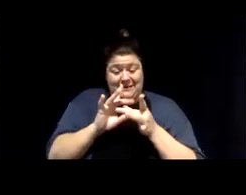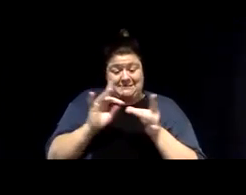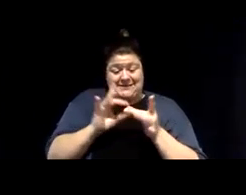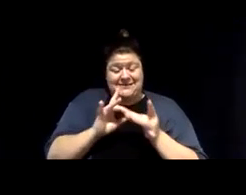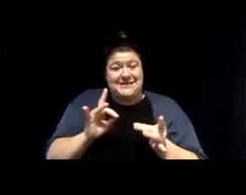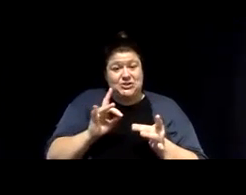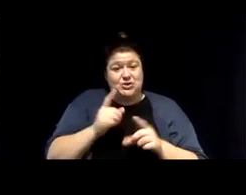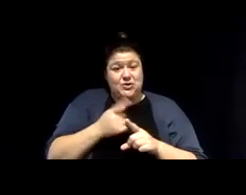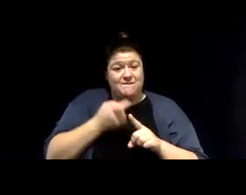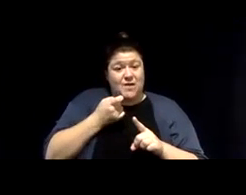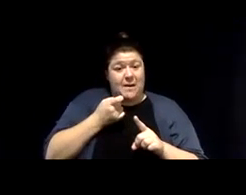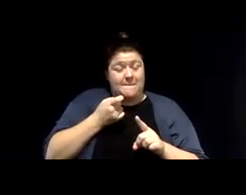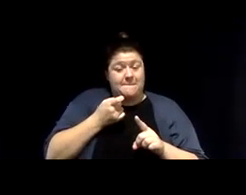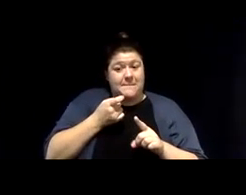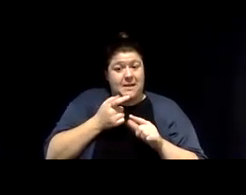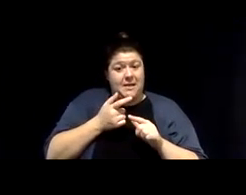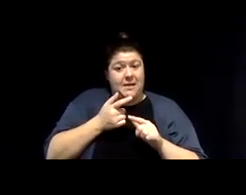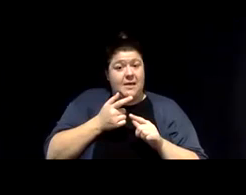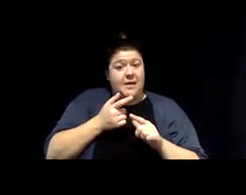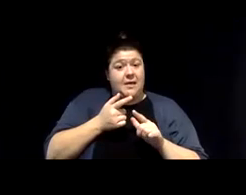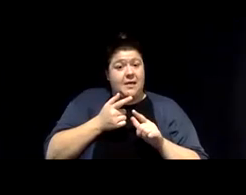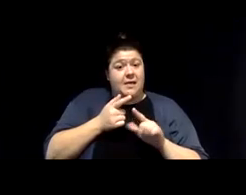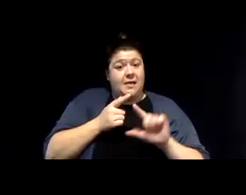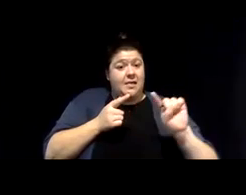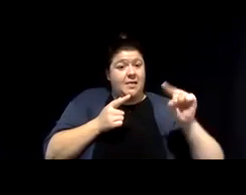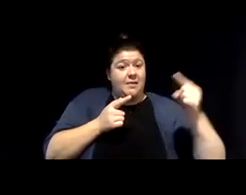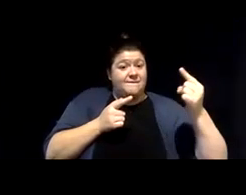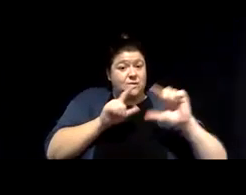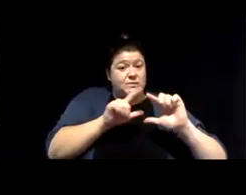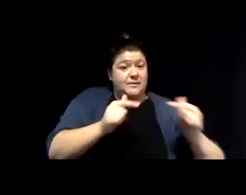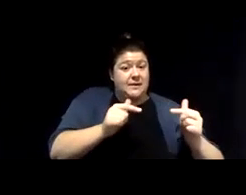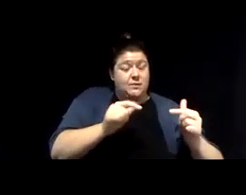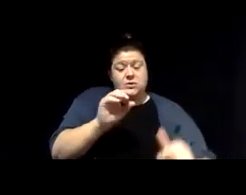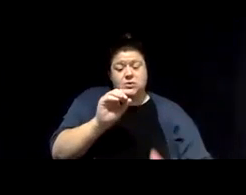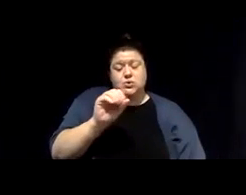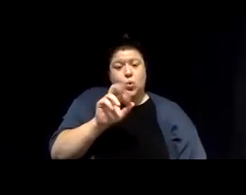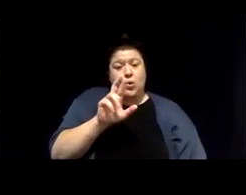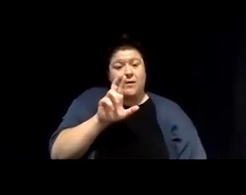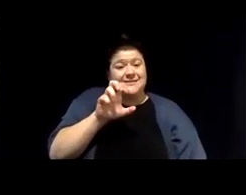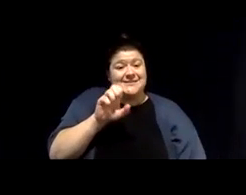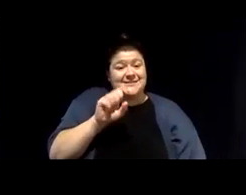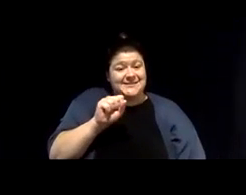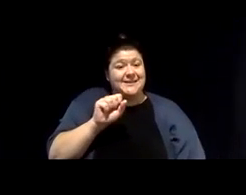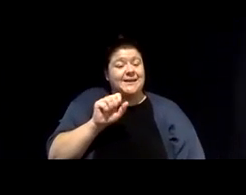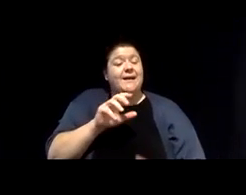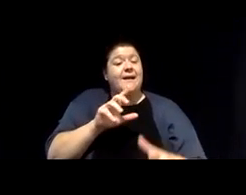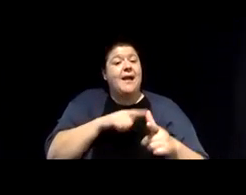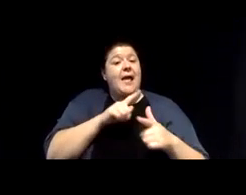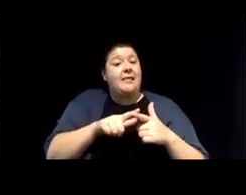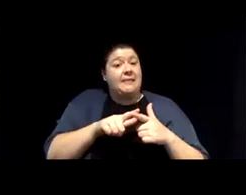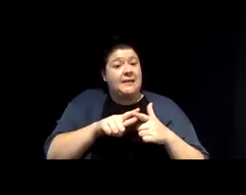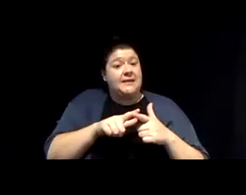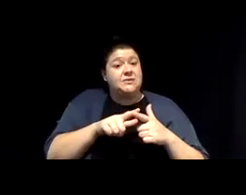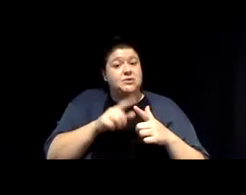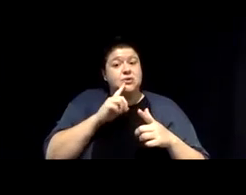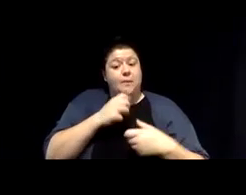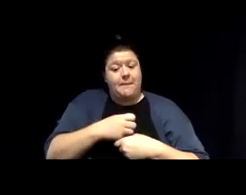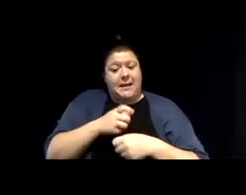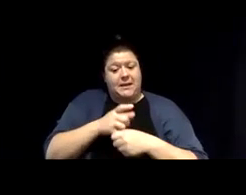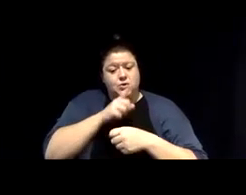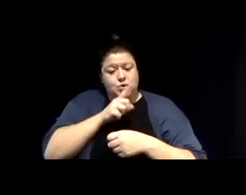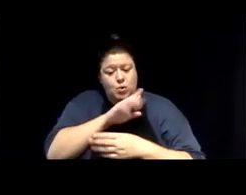language. And number two, to retain the essential elements of the communication in